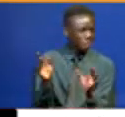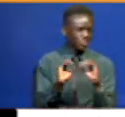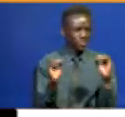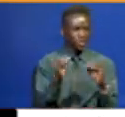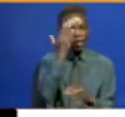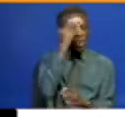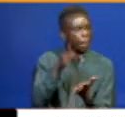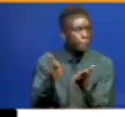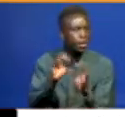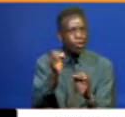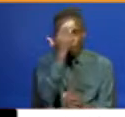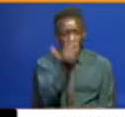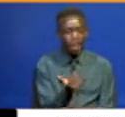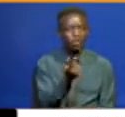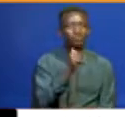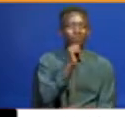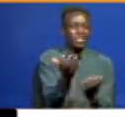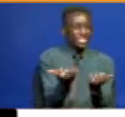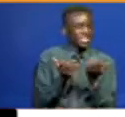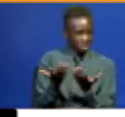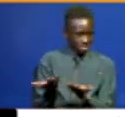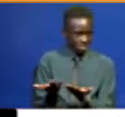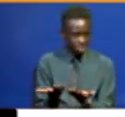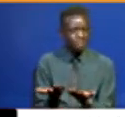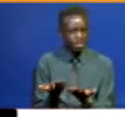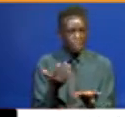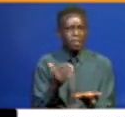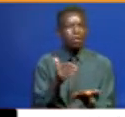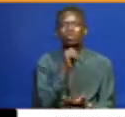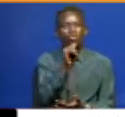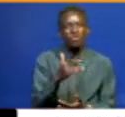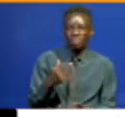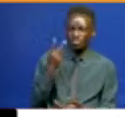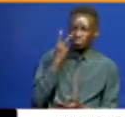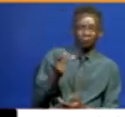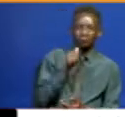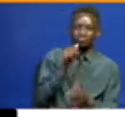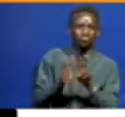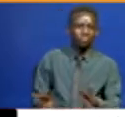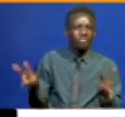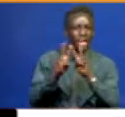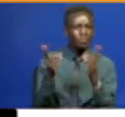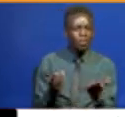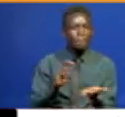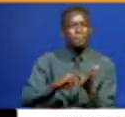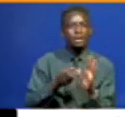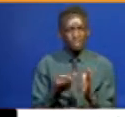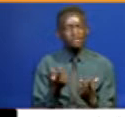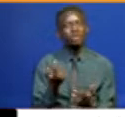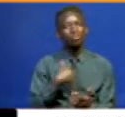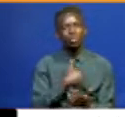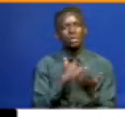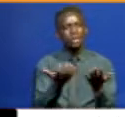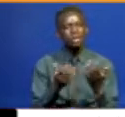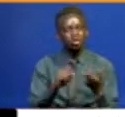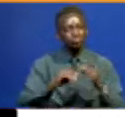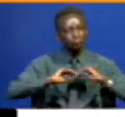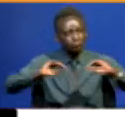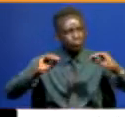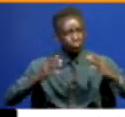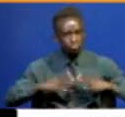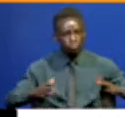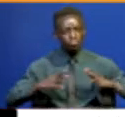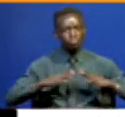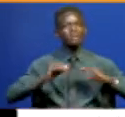you don't need, you don't have value for it. We need to work on our people so that they can make informed choices as they go to